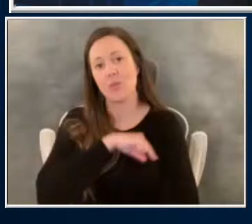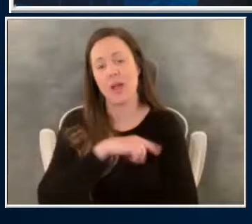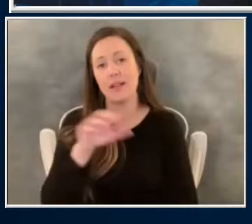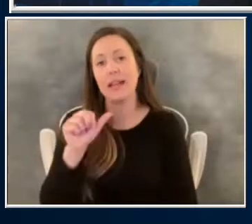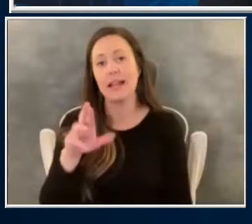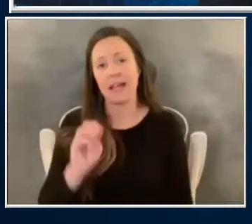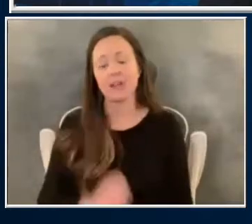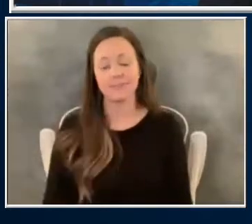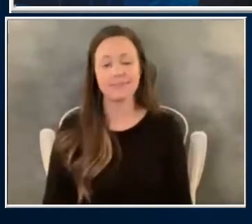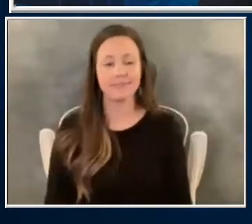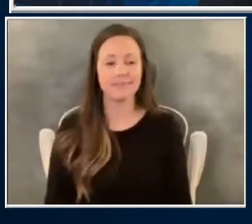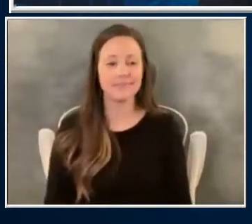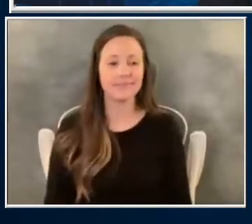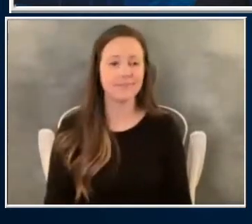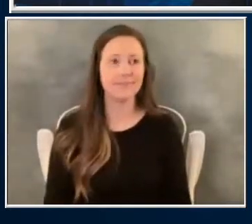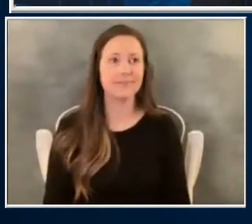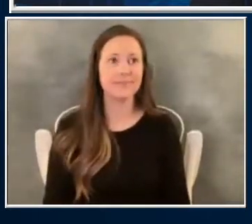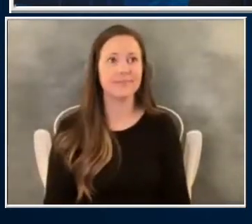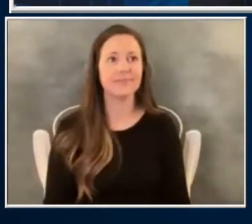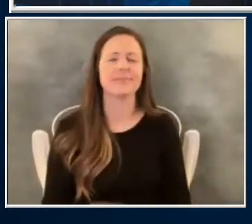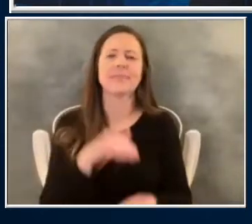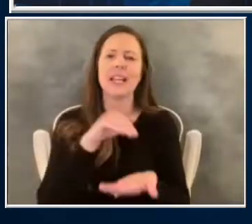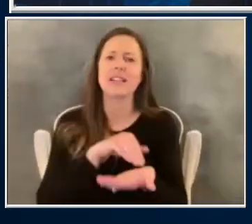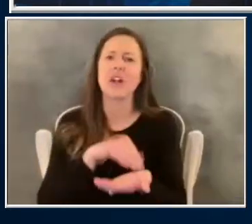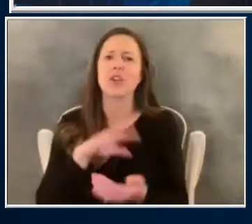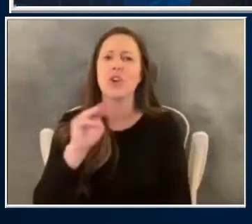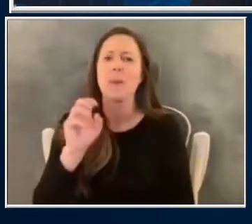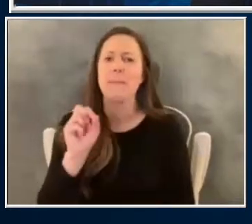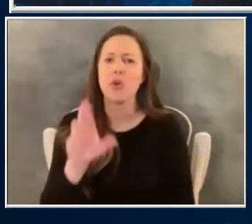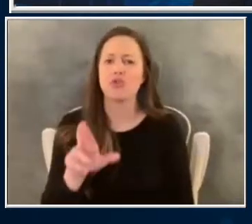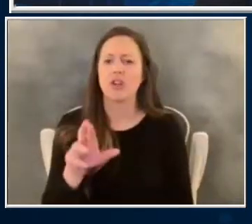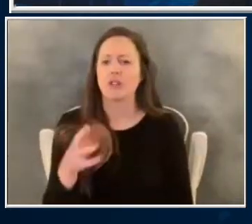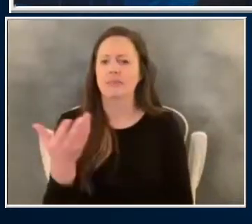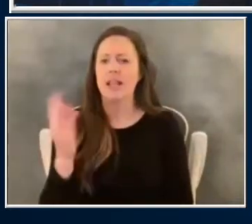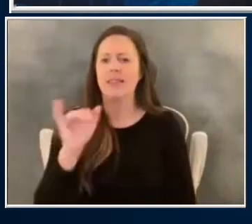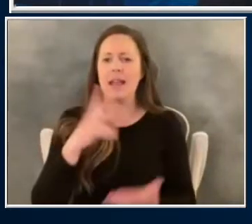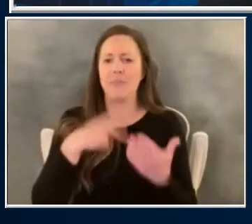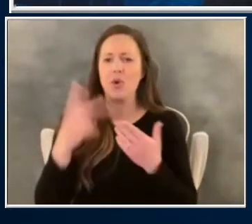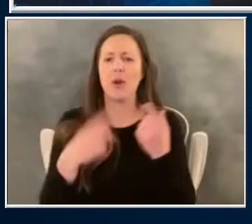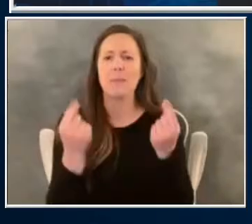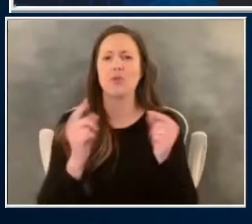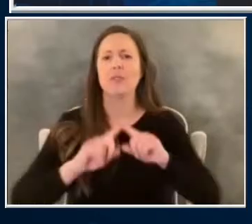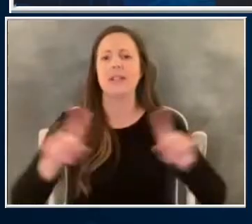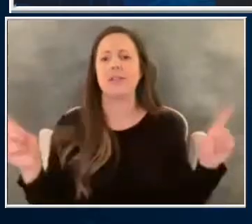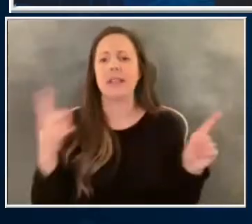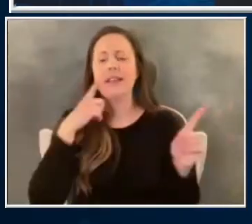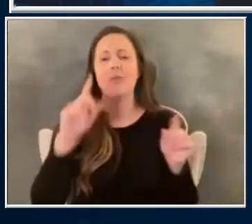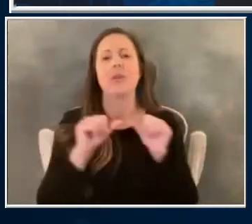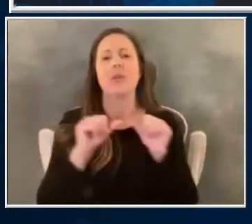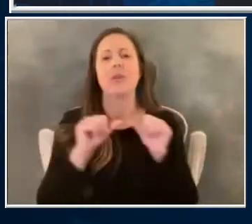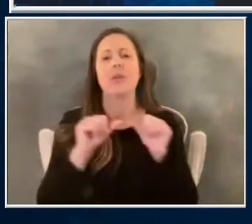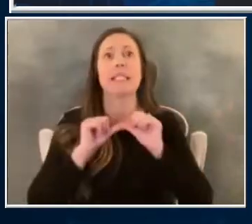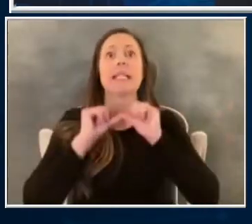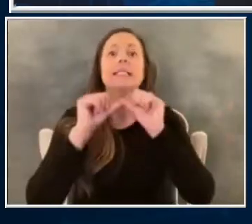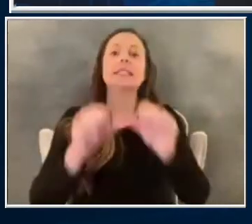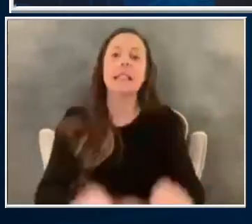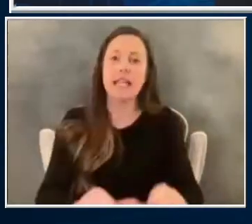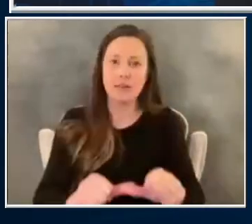what does the Care Collaborative do differently to build sustainable maternity care in rural